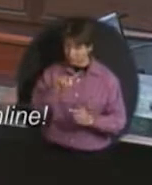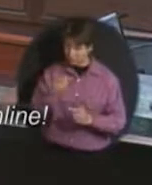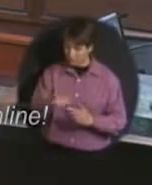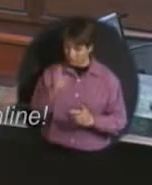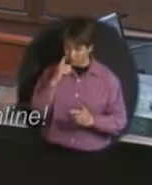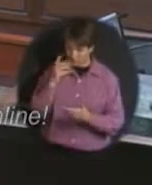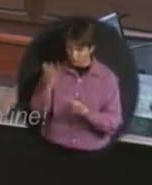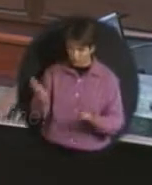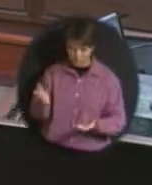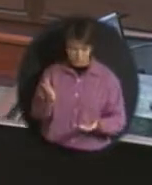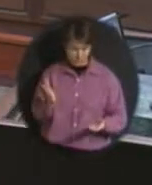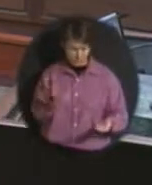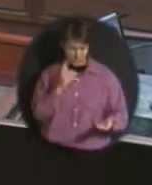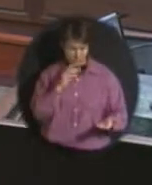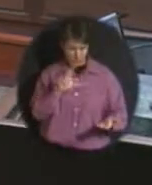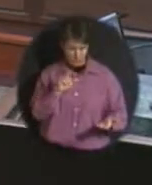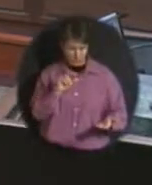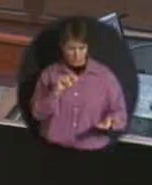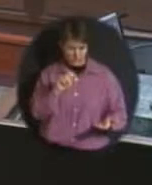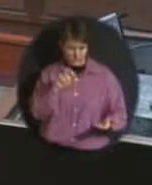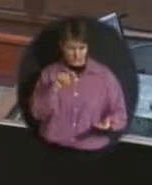behalf of board members for consent agenda?